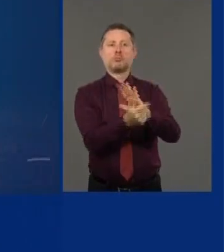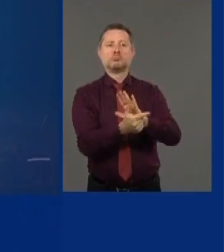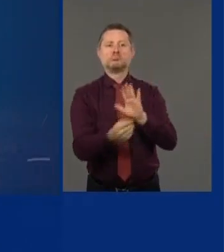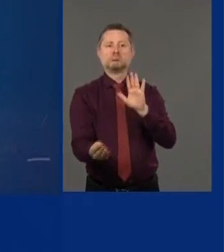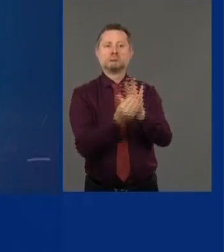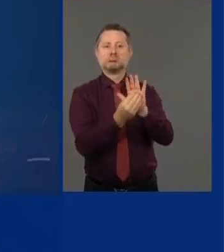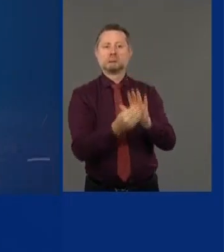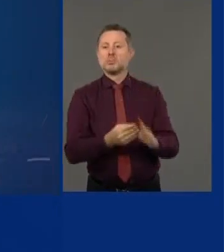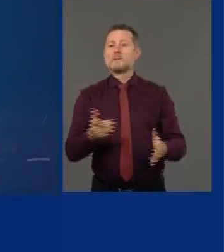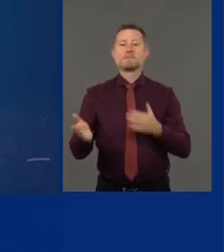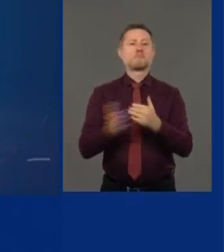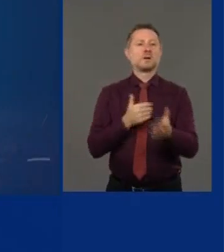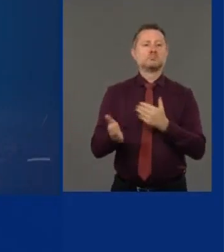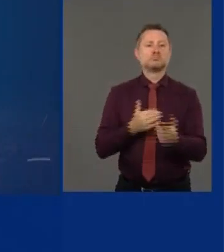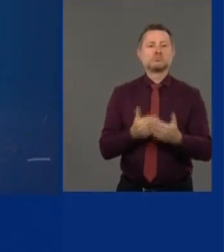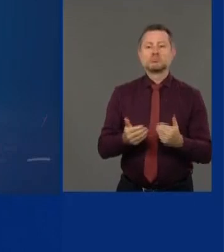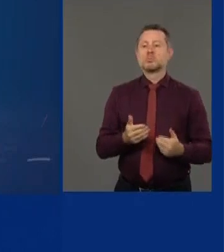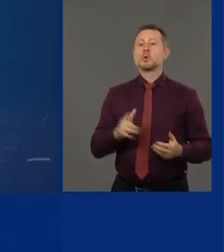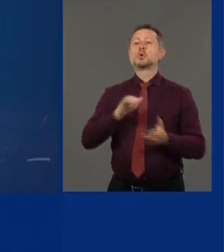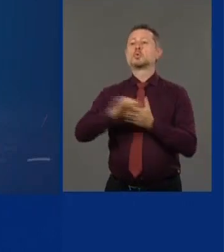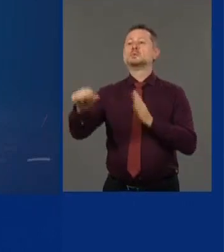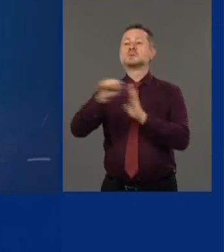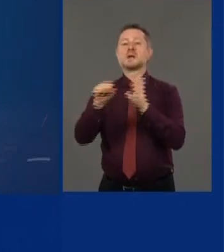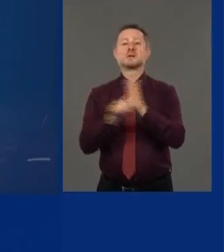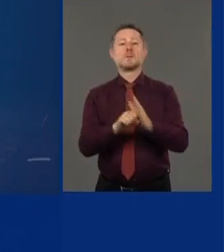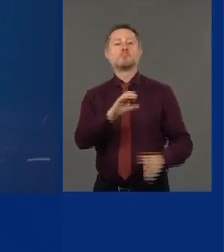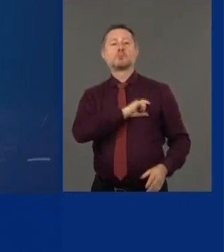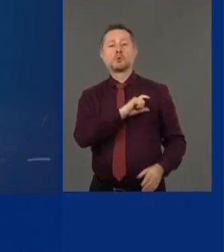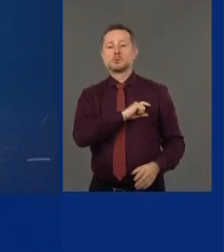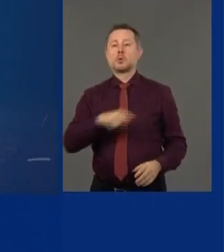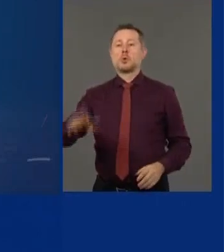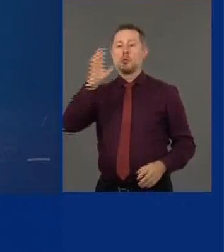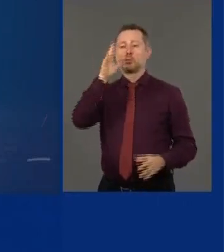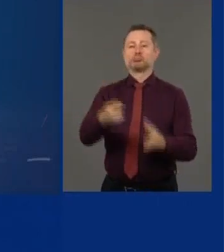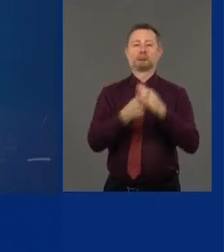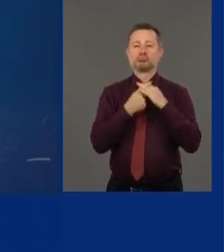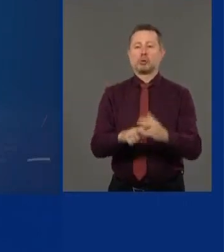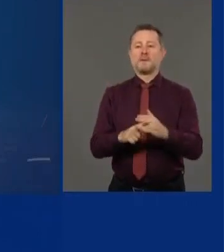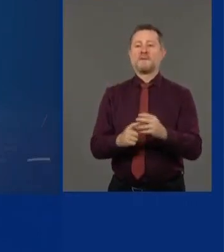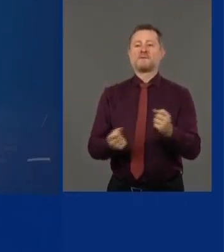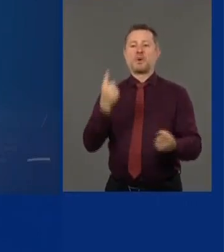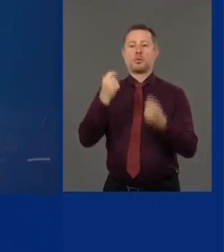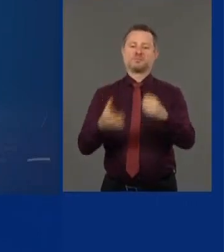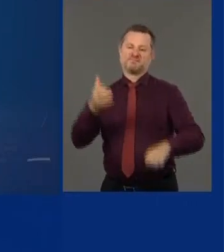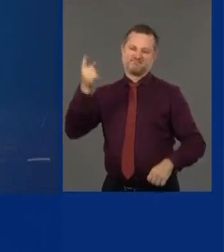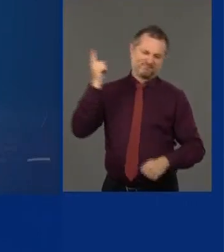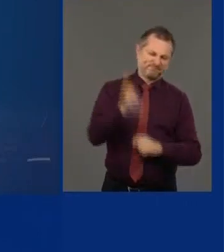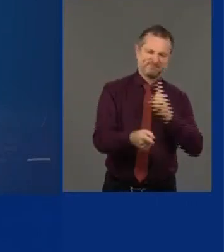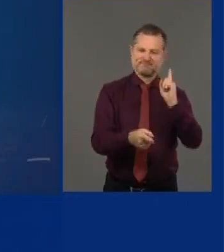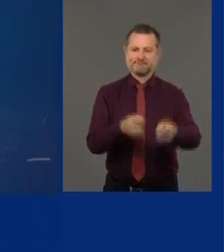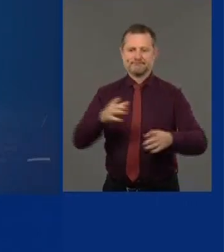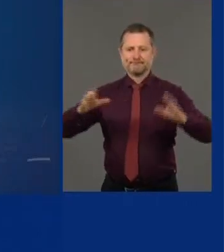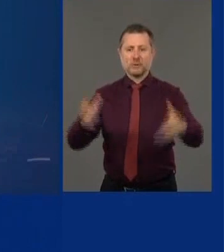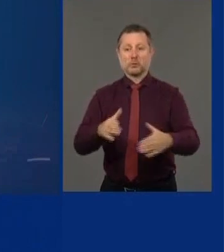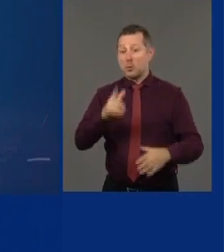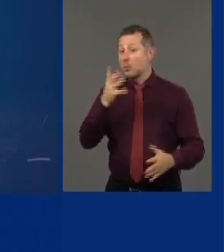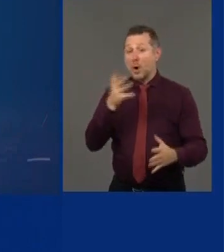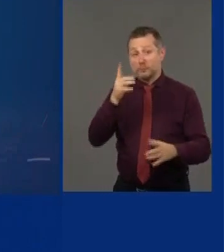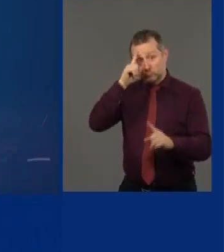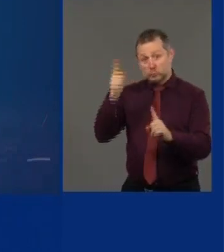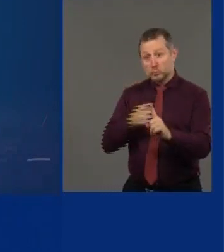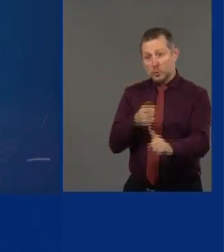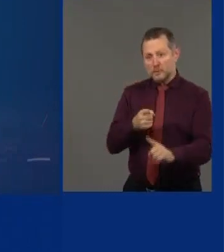the state police are going to start a fireworks enforcement detail. We're going to try to prevent the fireworks